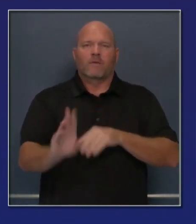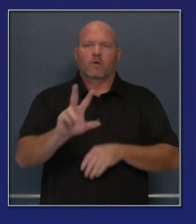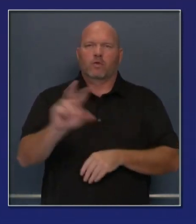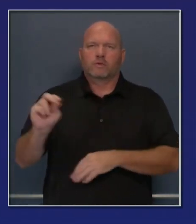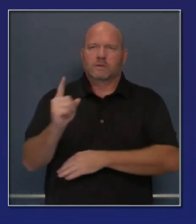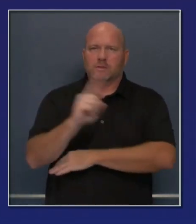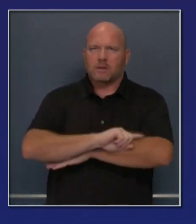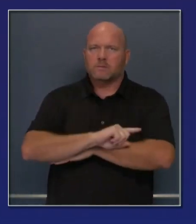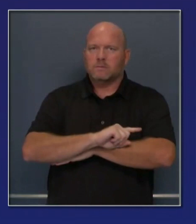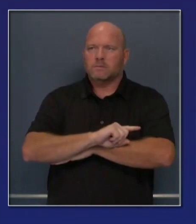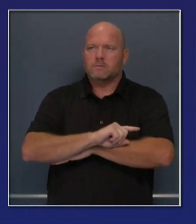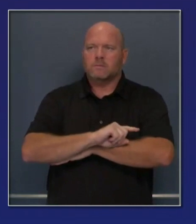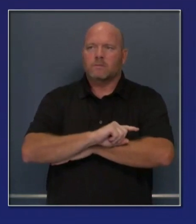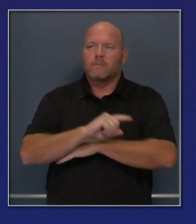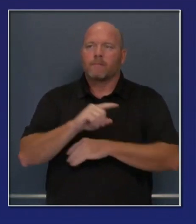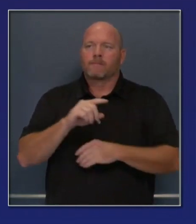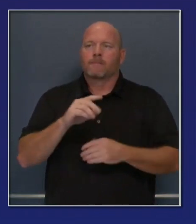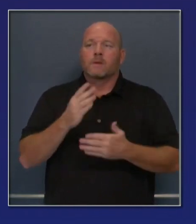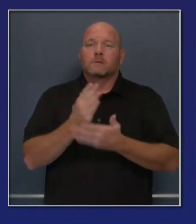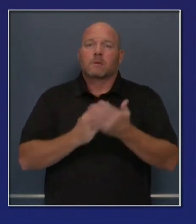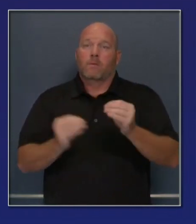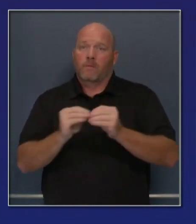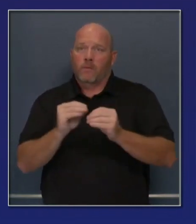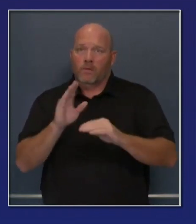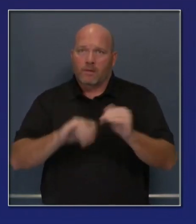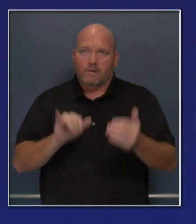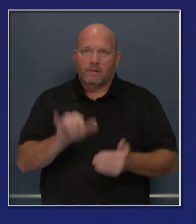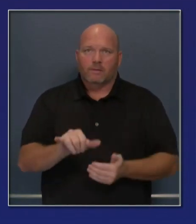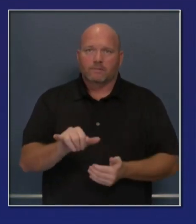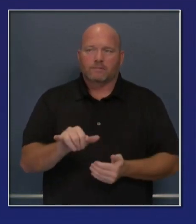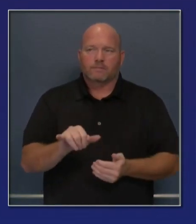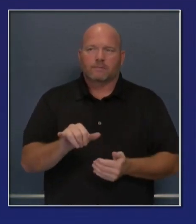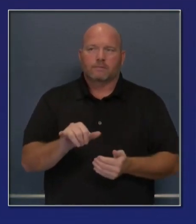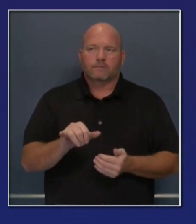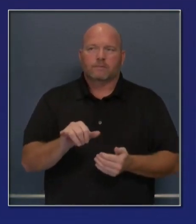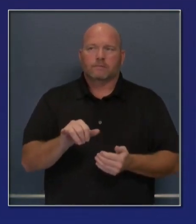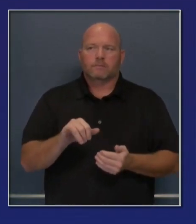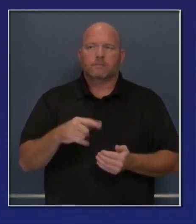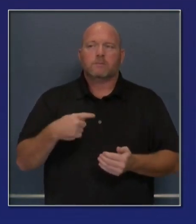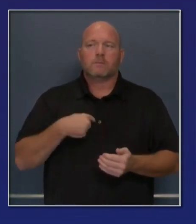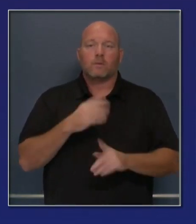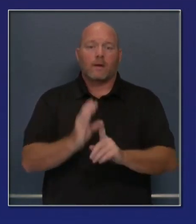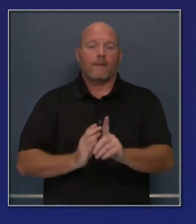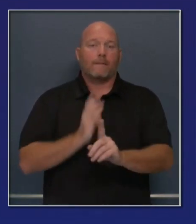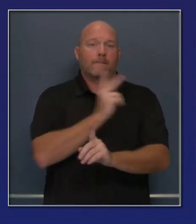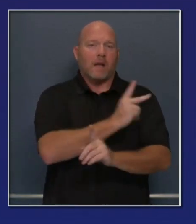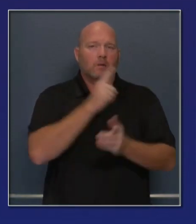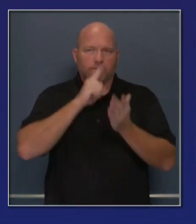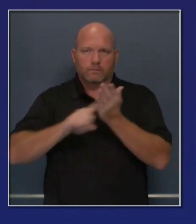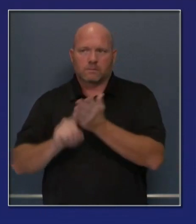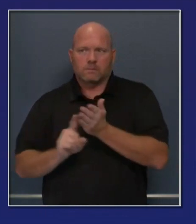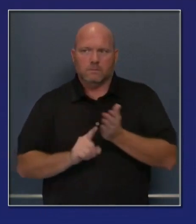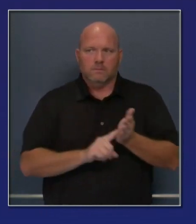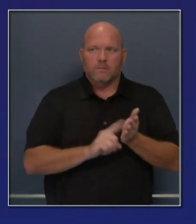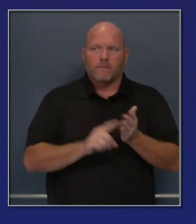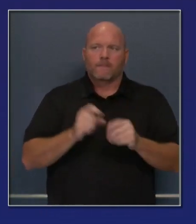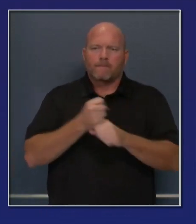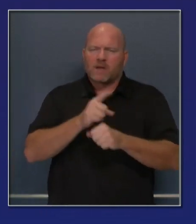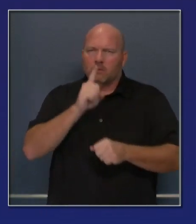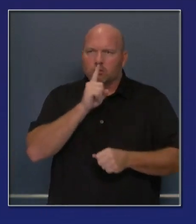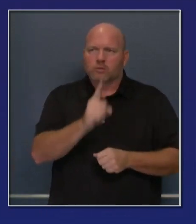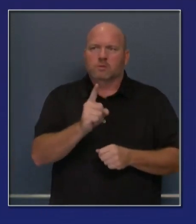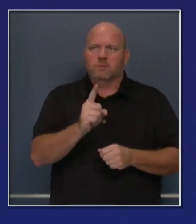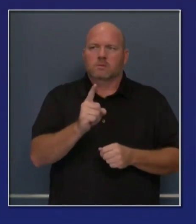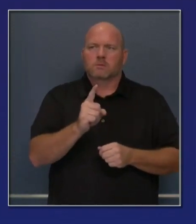of 30 days, as we go back in and we do justice to this,